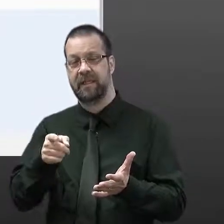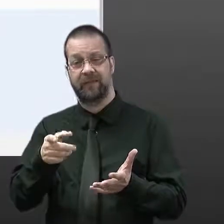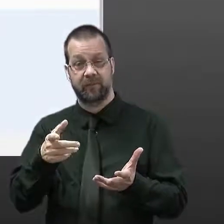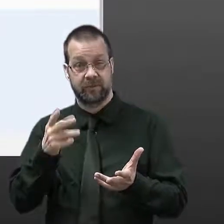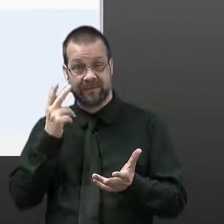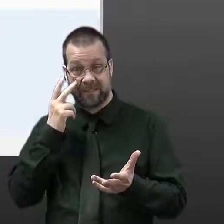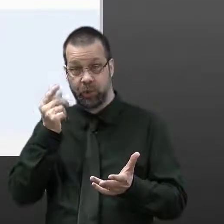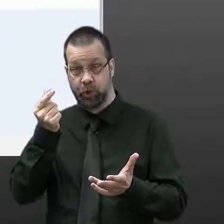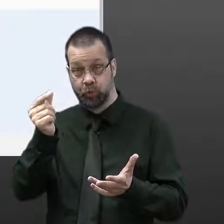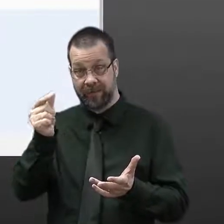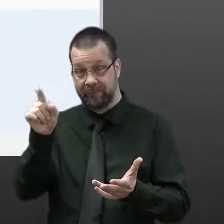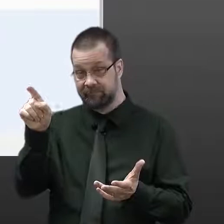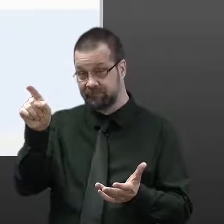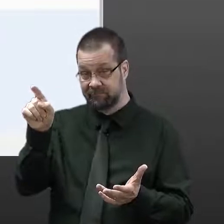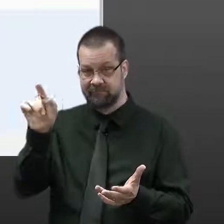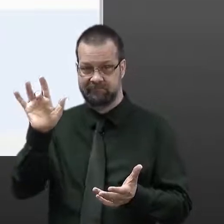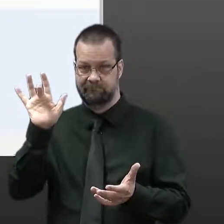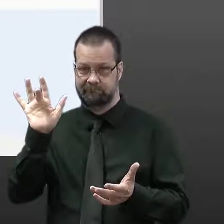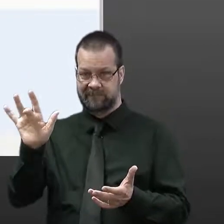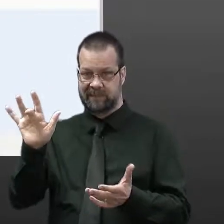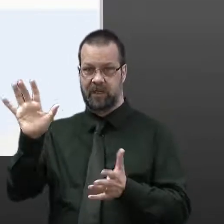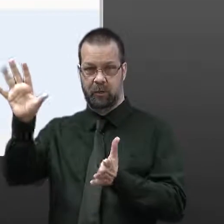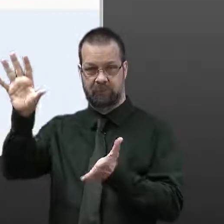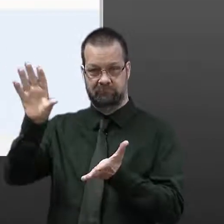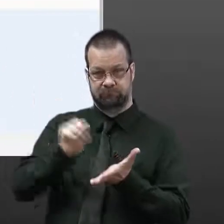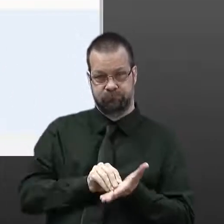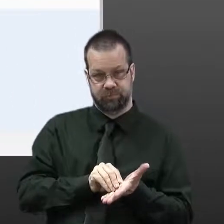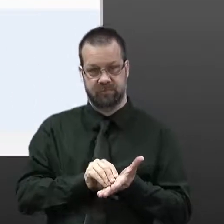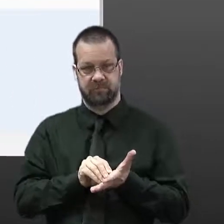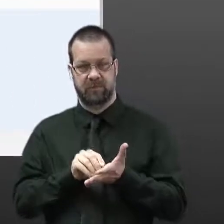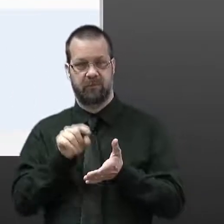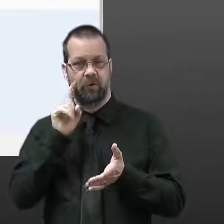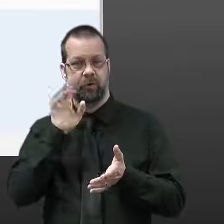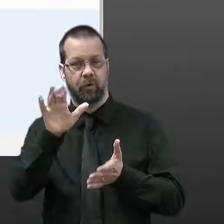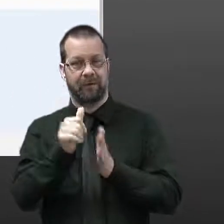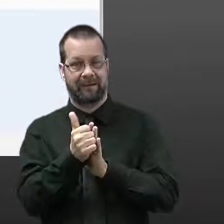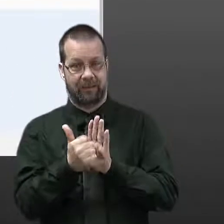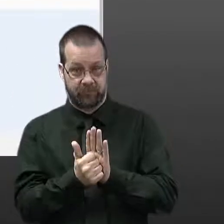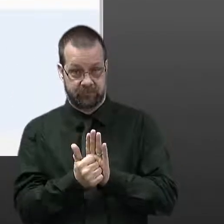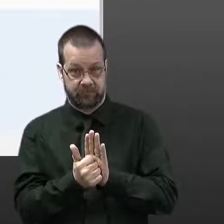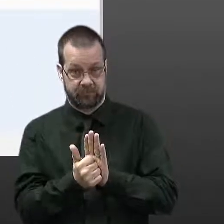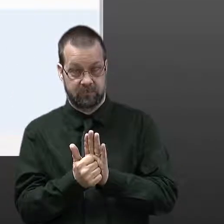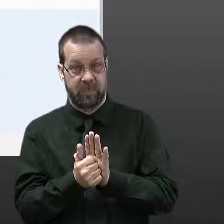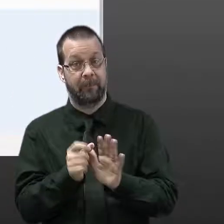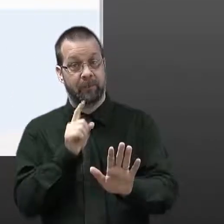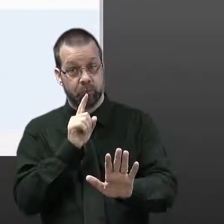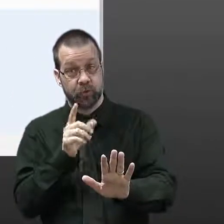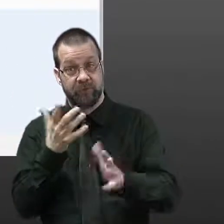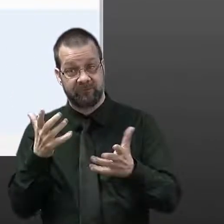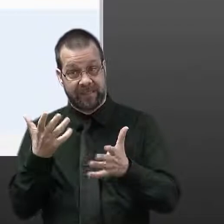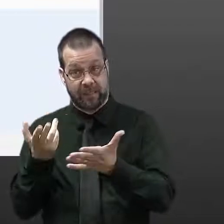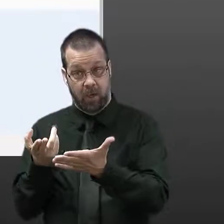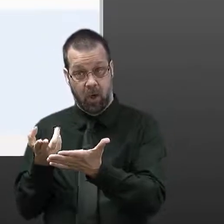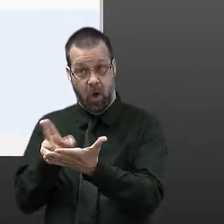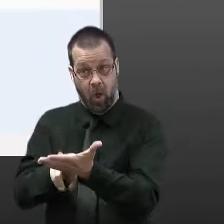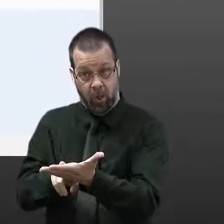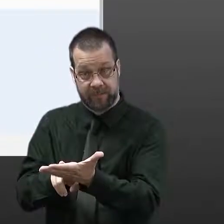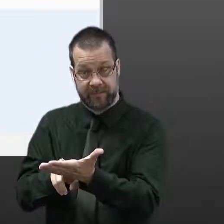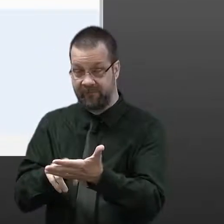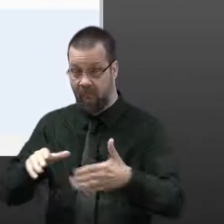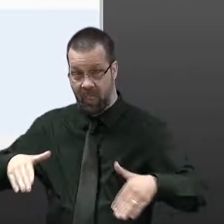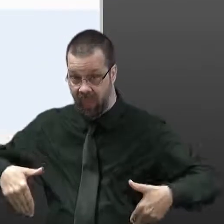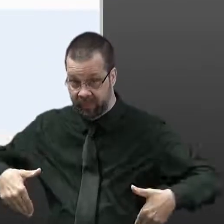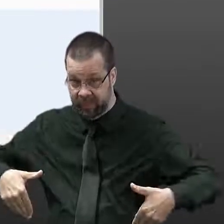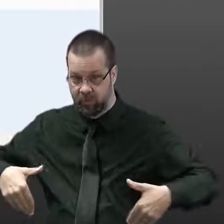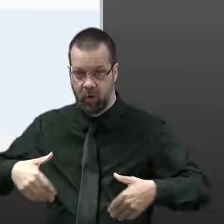should see a green remix button. You can go ahead and click on that, and that'll save a copy to your account. Make